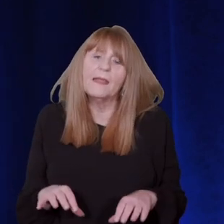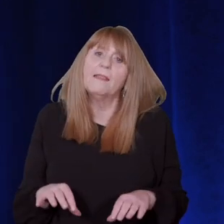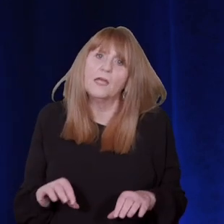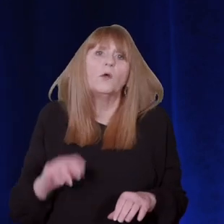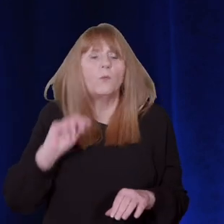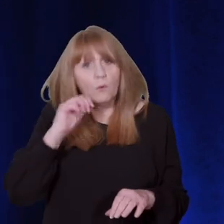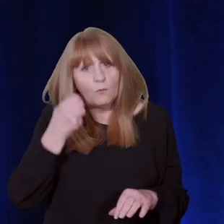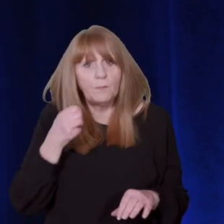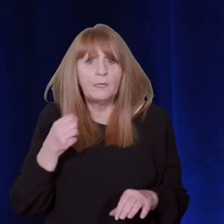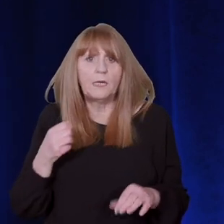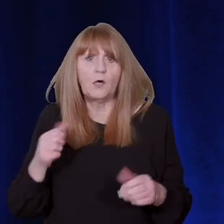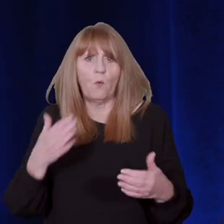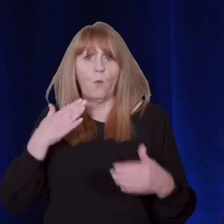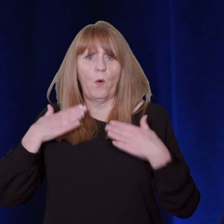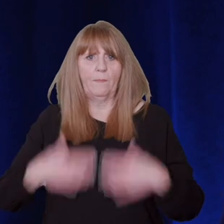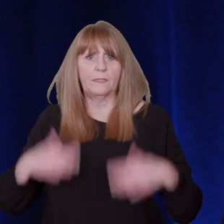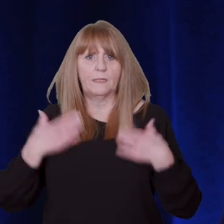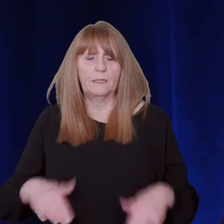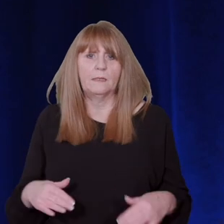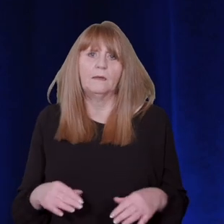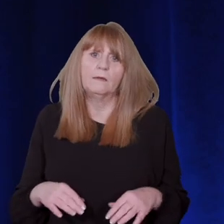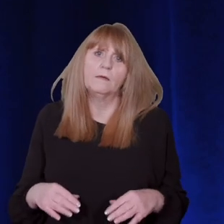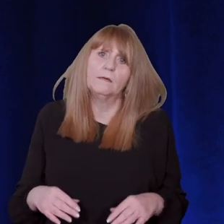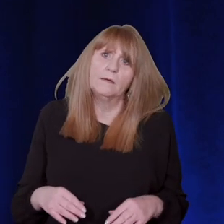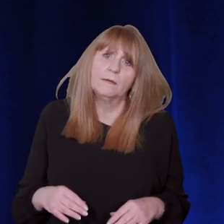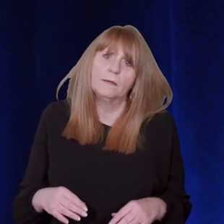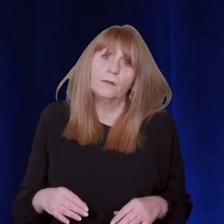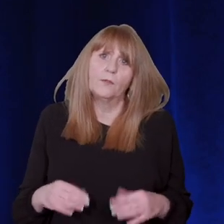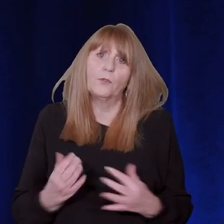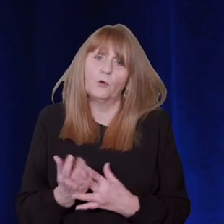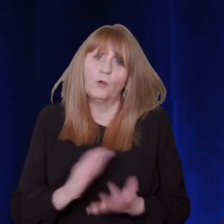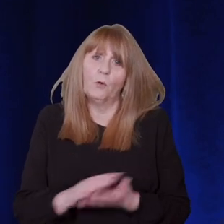by your Spirit. We say thank you, God, and we bless your name today.